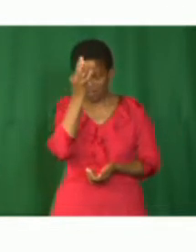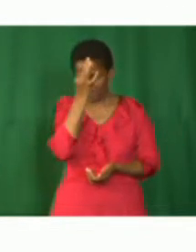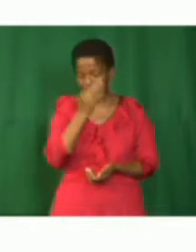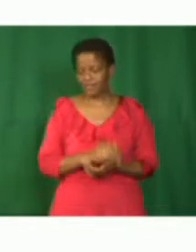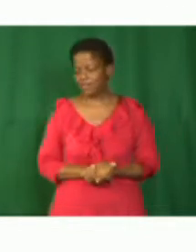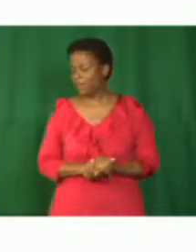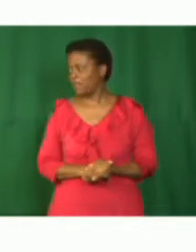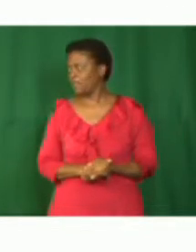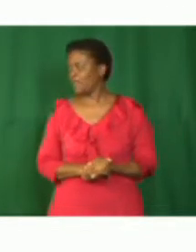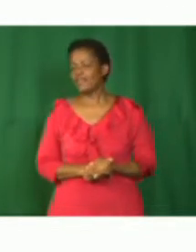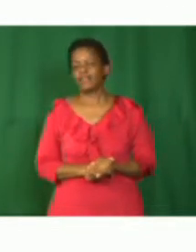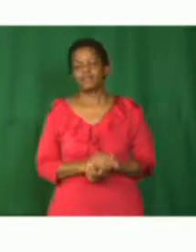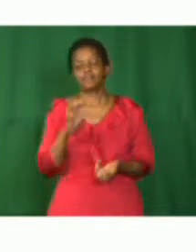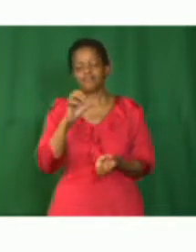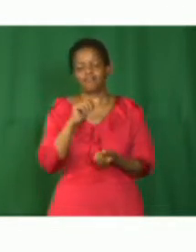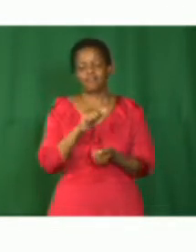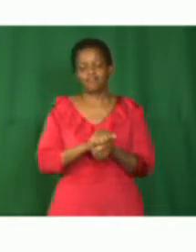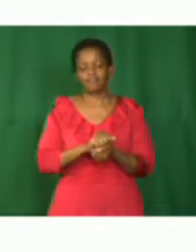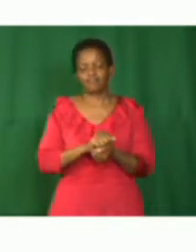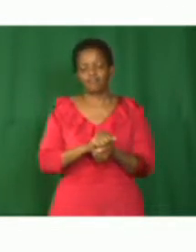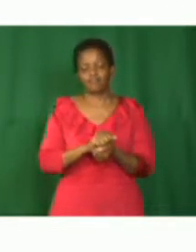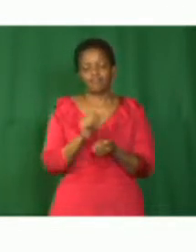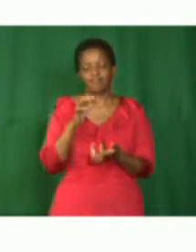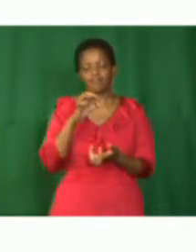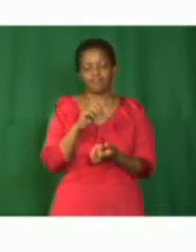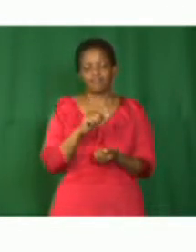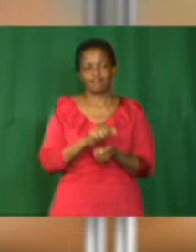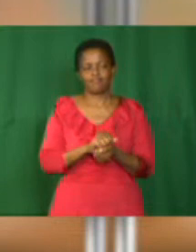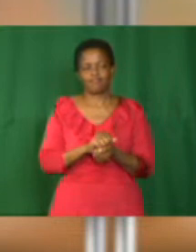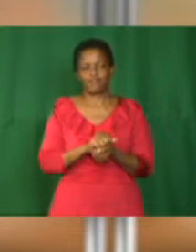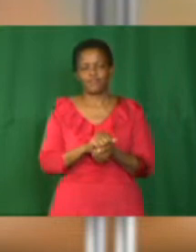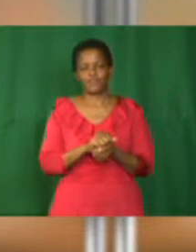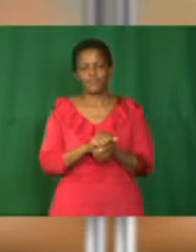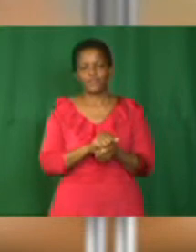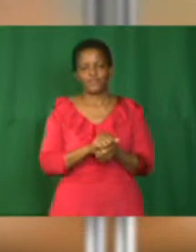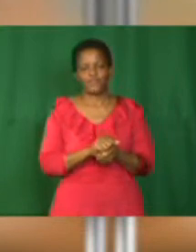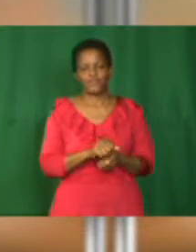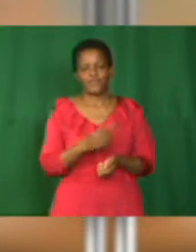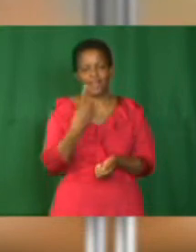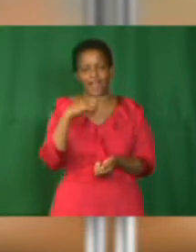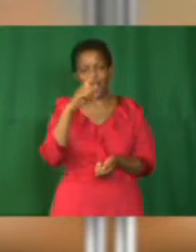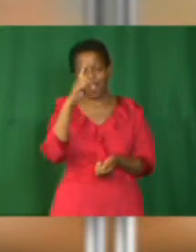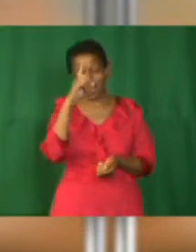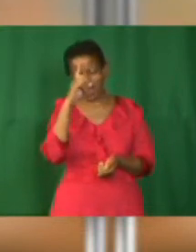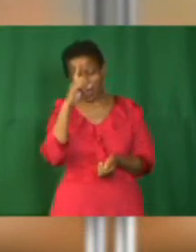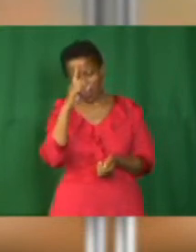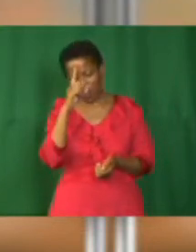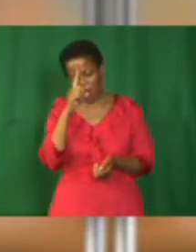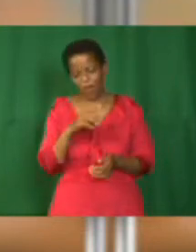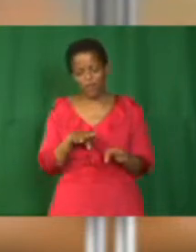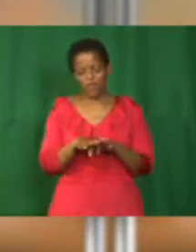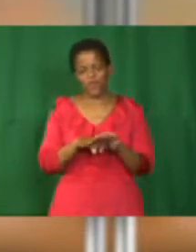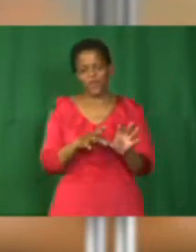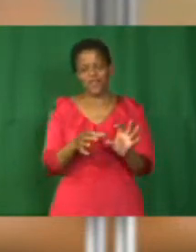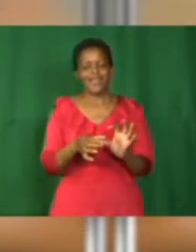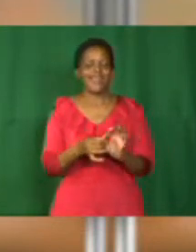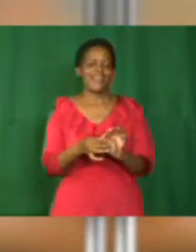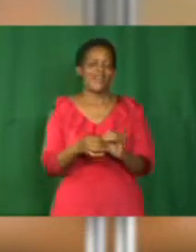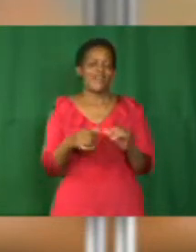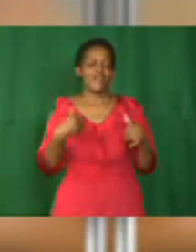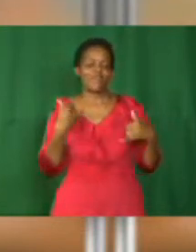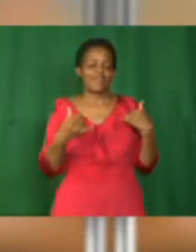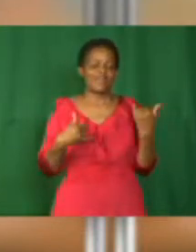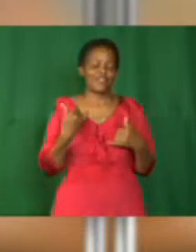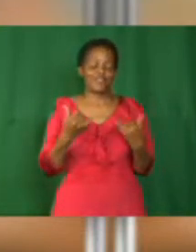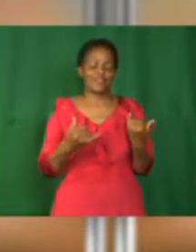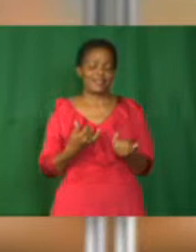please try and wrap up your lesson. All right. I hope my kids are enjoying it home. They are going to fight with you when you are taking all